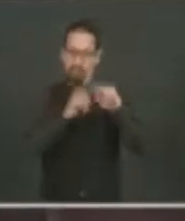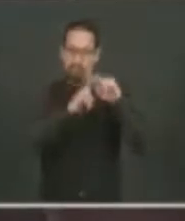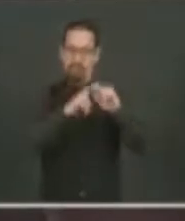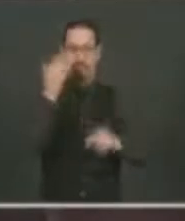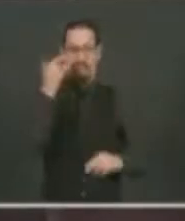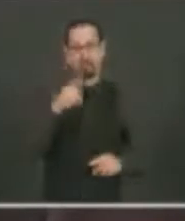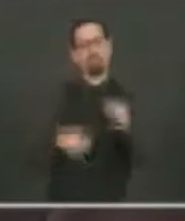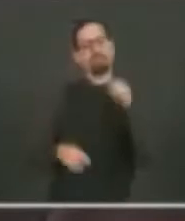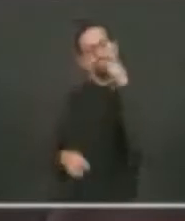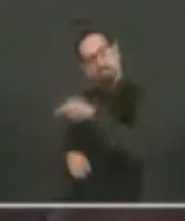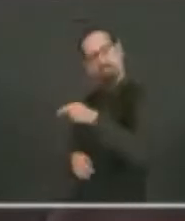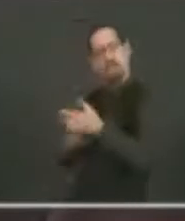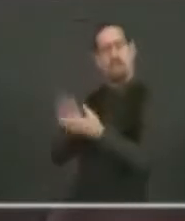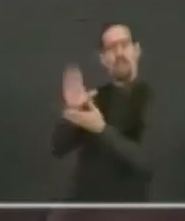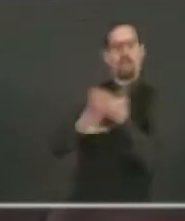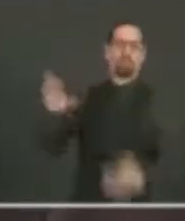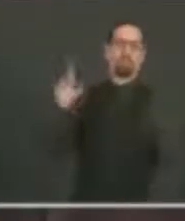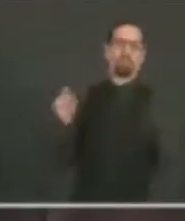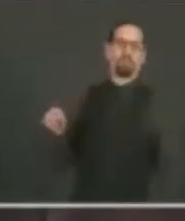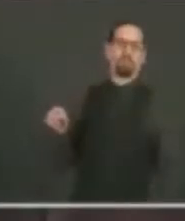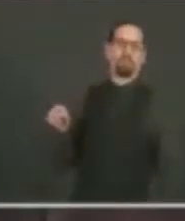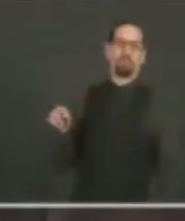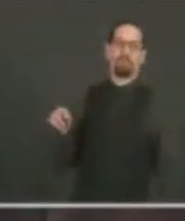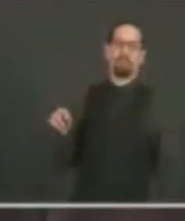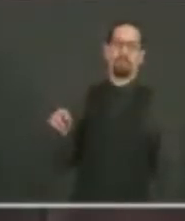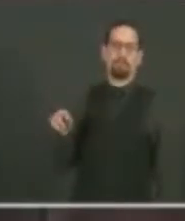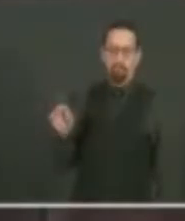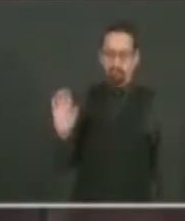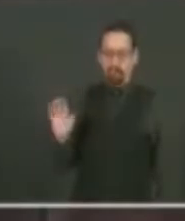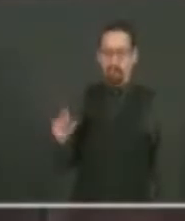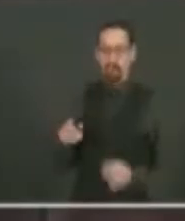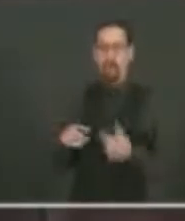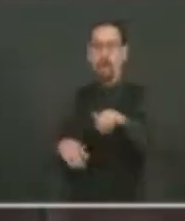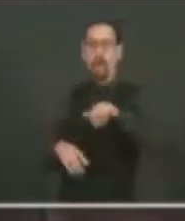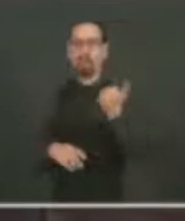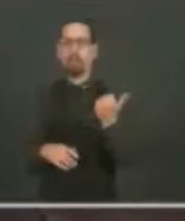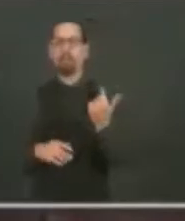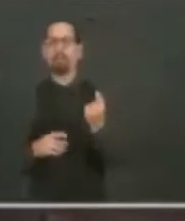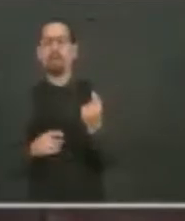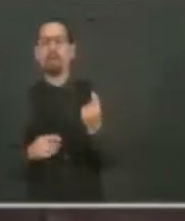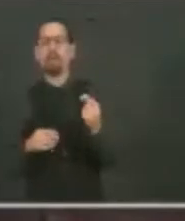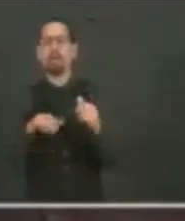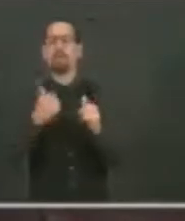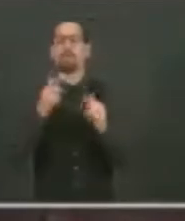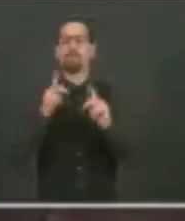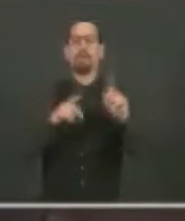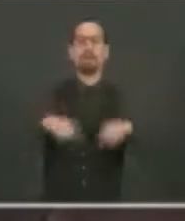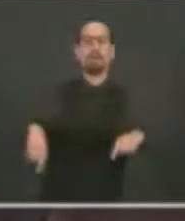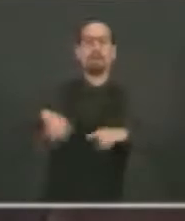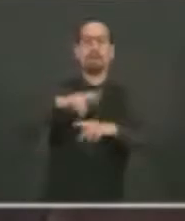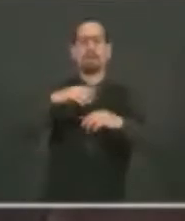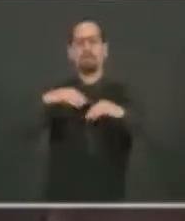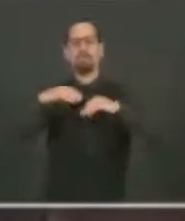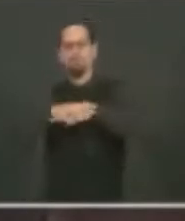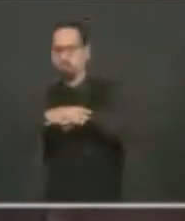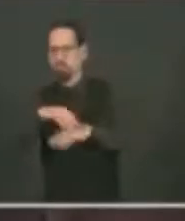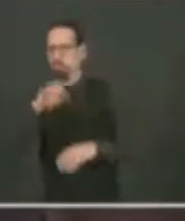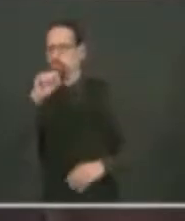a densely populated state, and we are